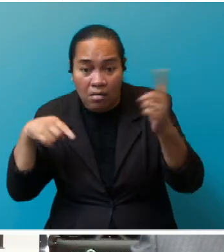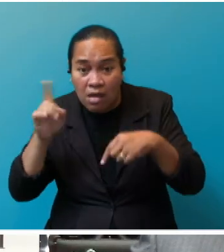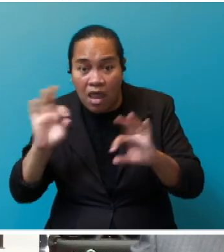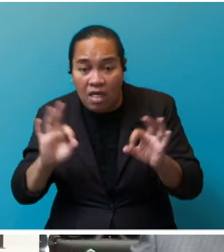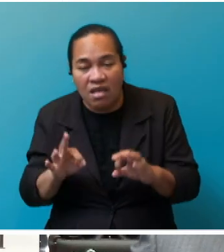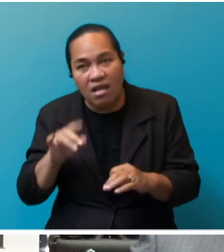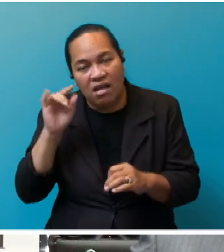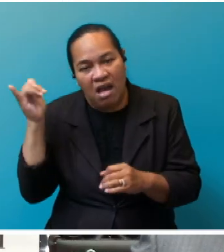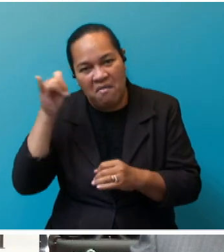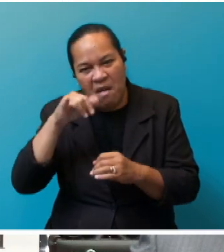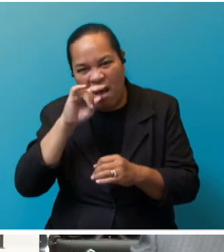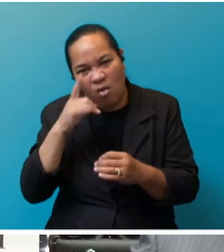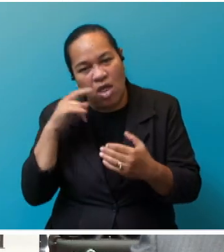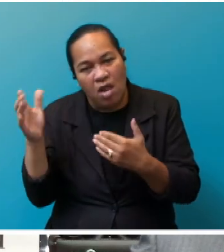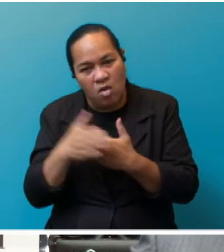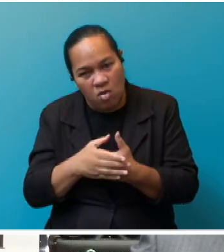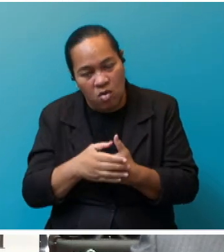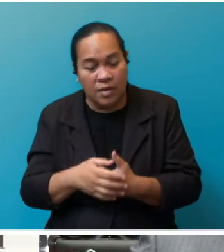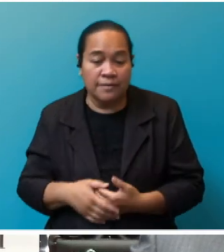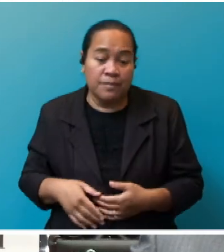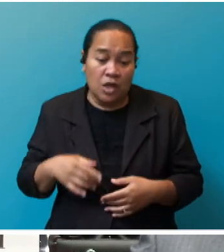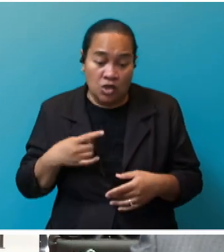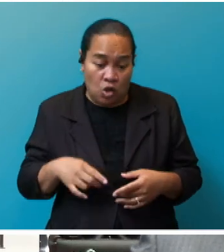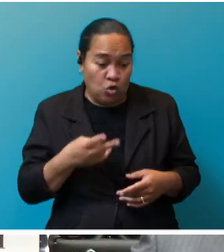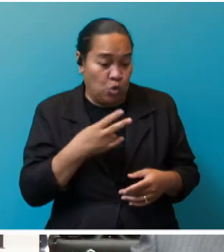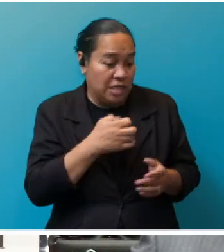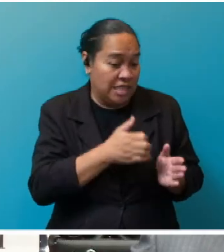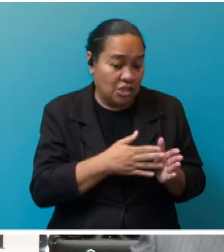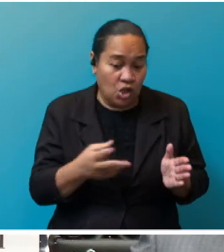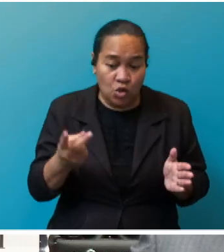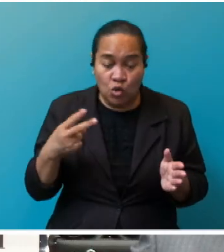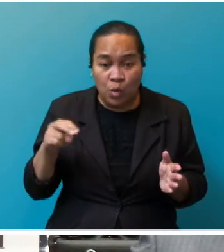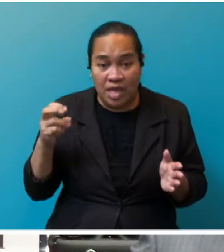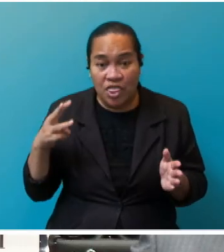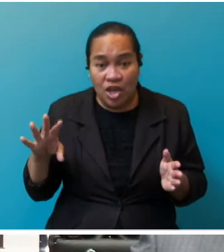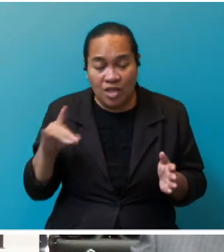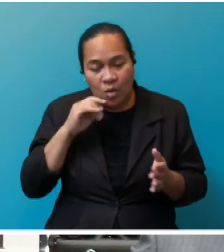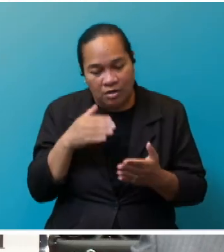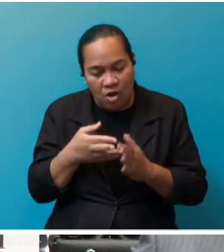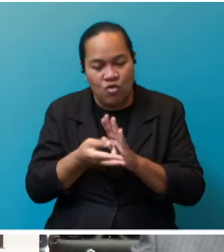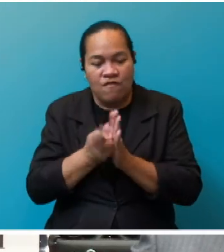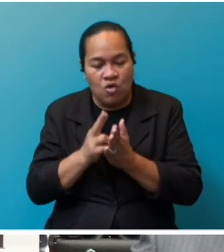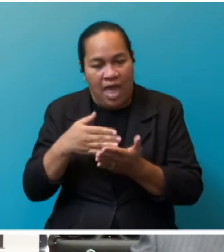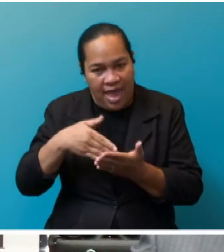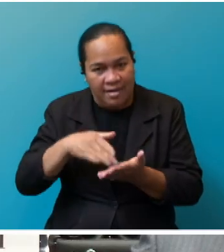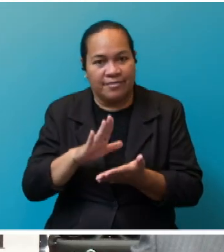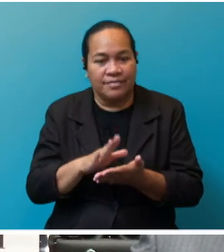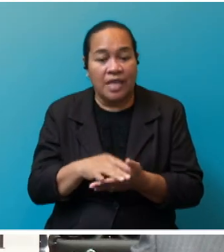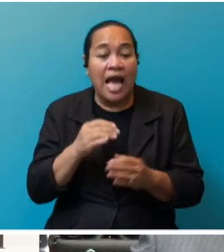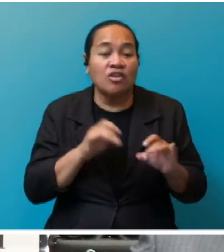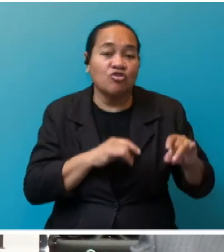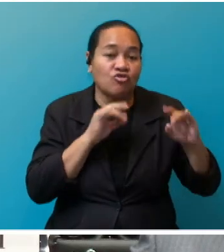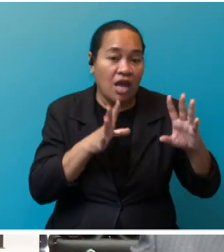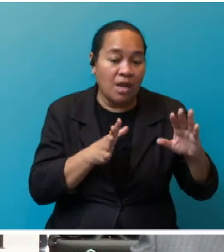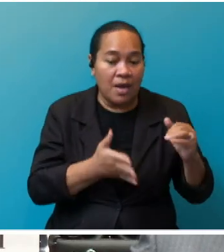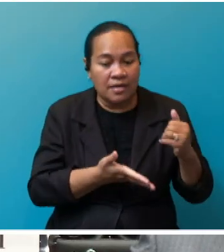Pacific Tourism and Aviation Strategy to 2026-2030 was reviewed and endorsed during the meeting. Supported by Australia's Department of